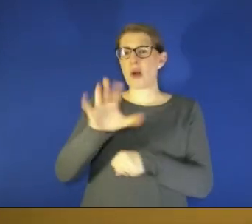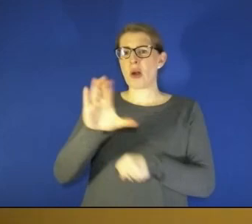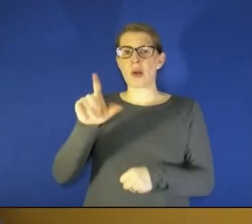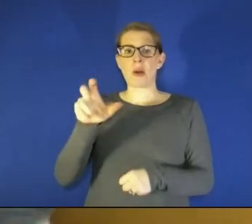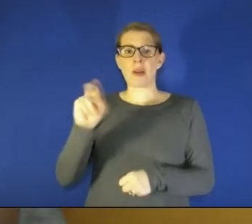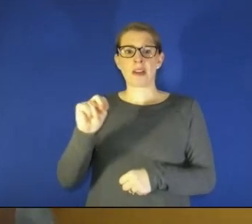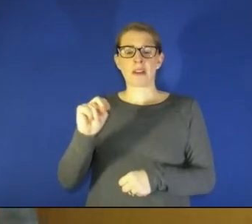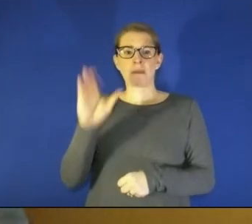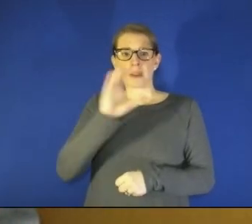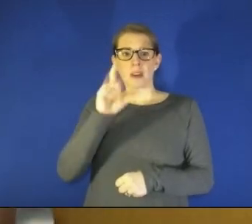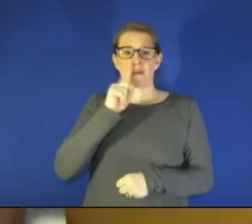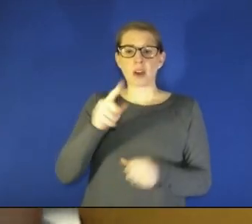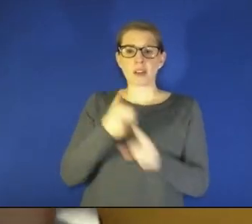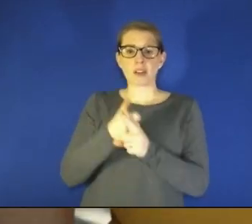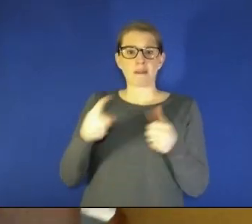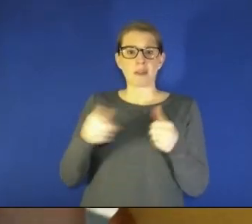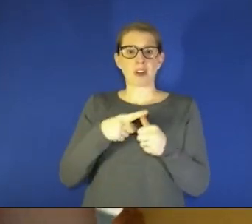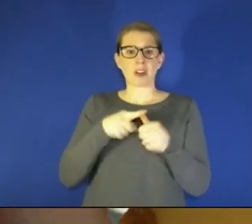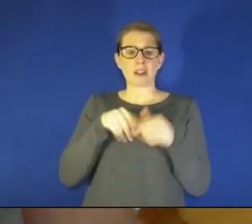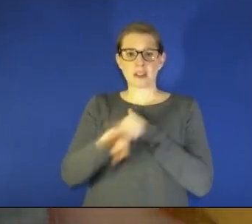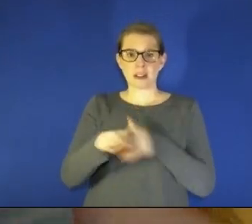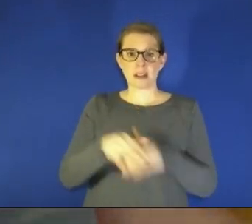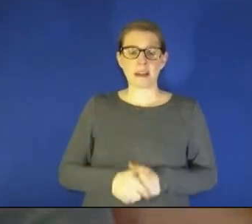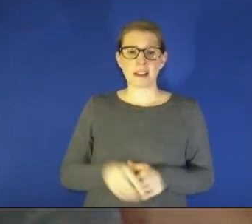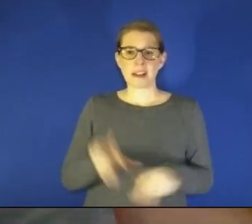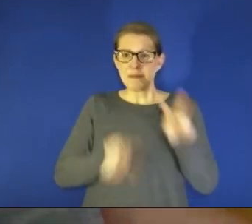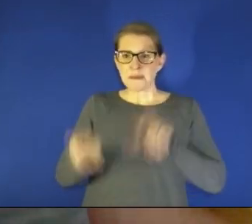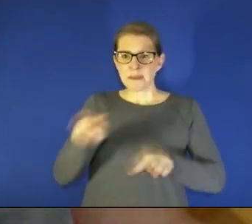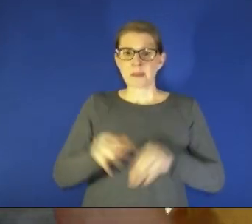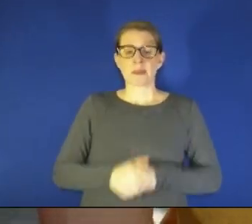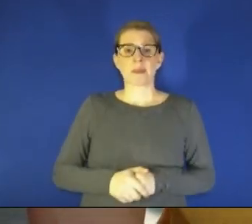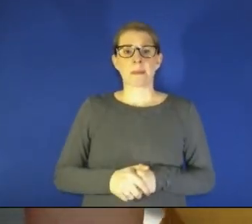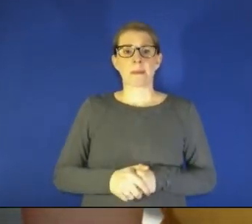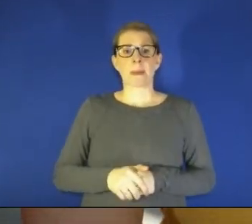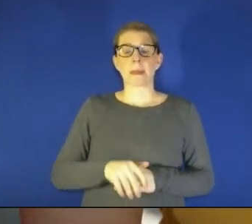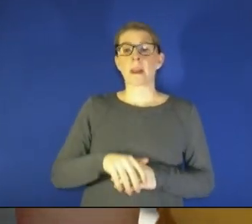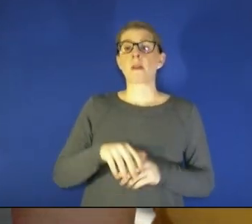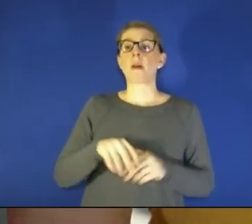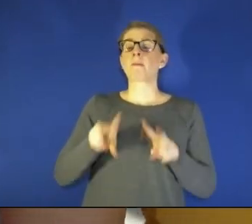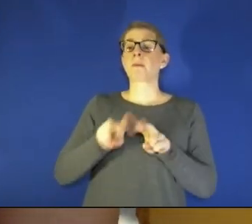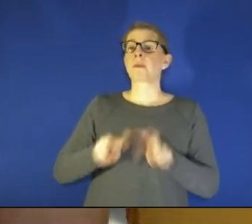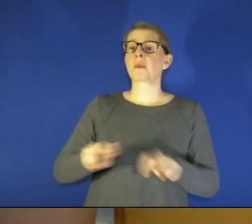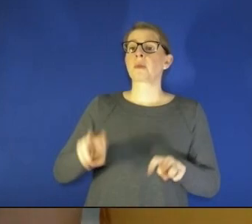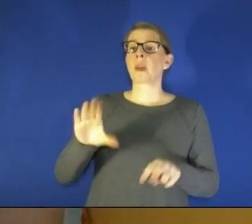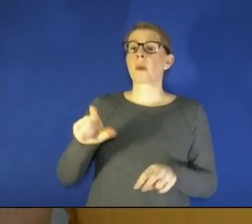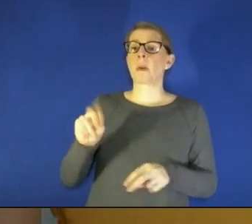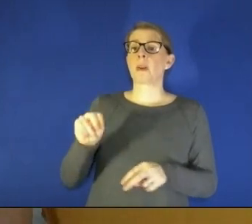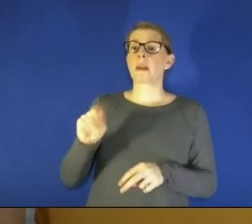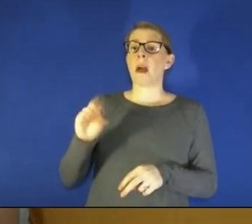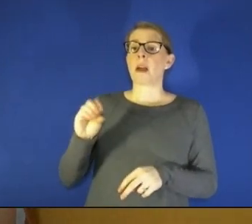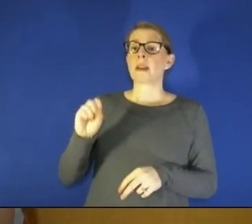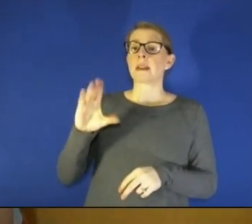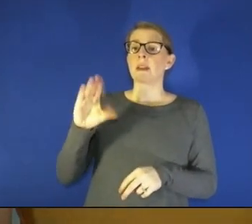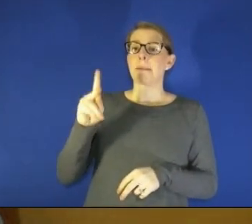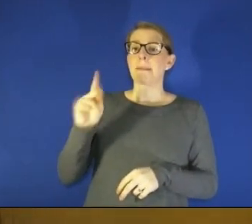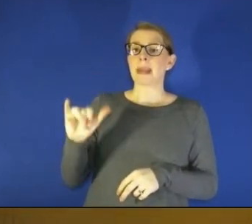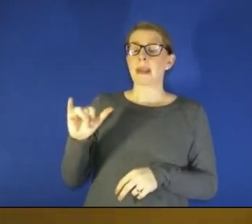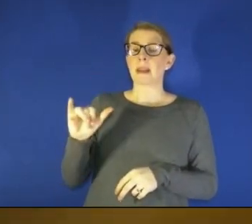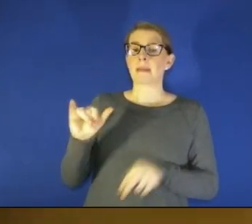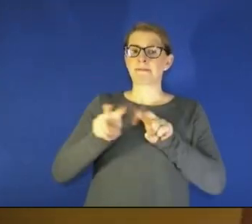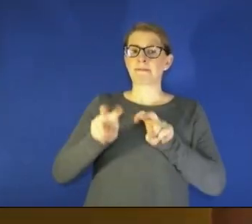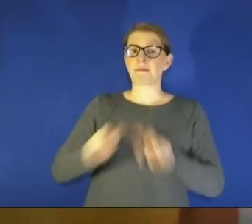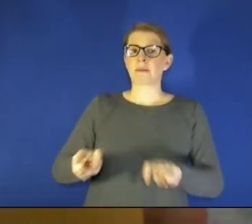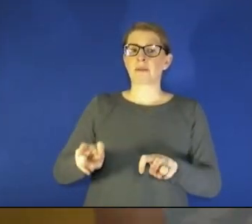So thank you, Alexis. It's a pleasure to be here. So when we do colonoscopies, obviously the first thing when we enter the colon is to look at the quality of the